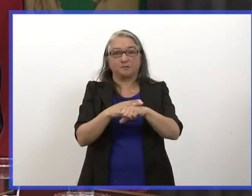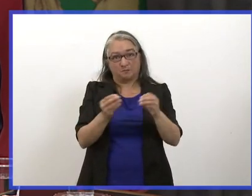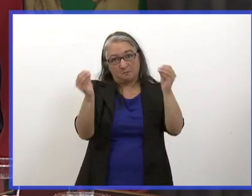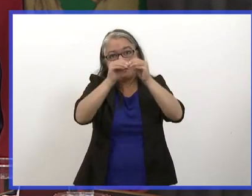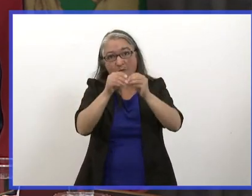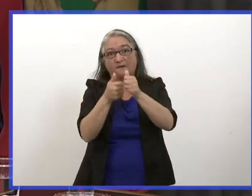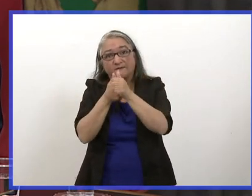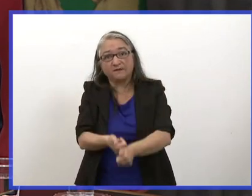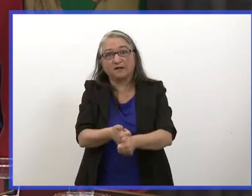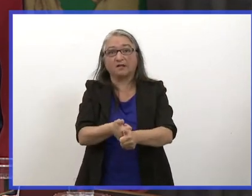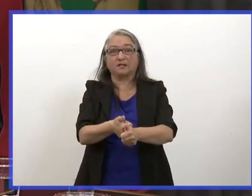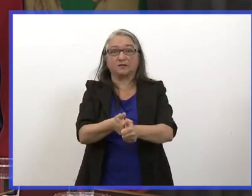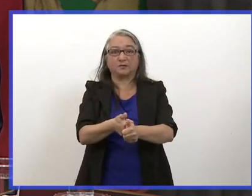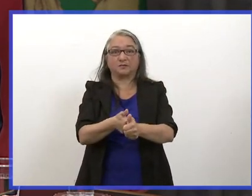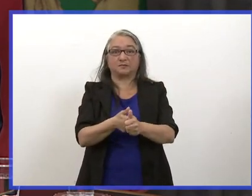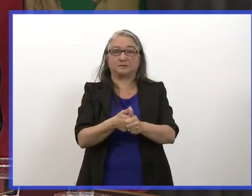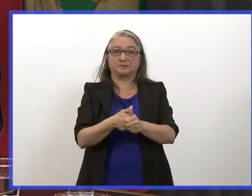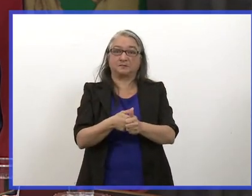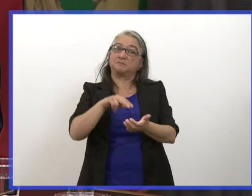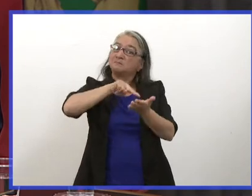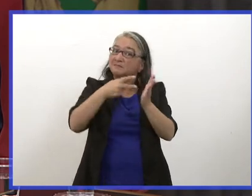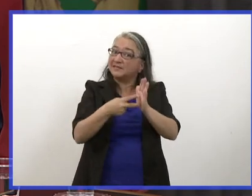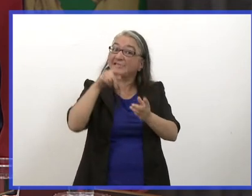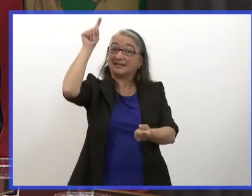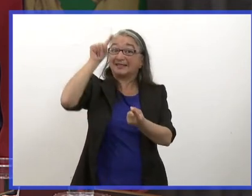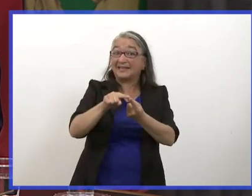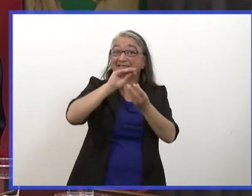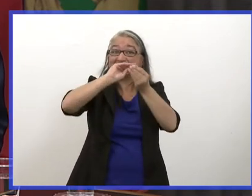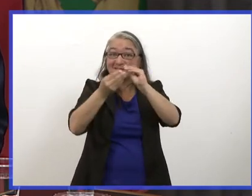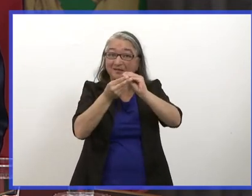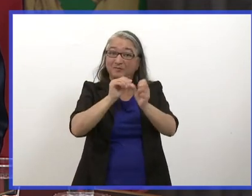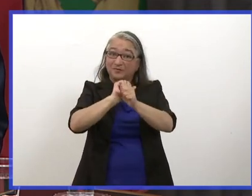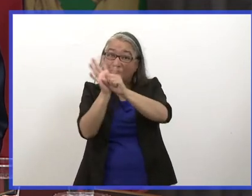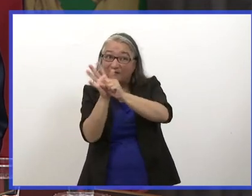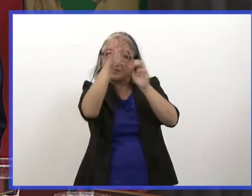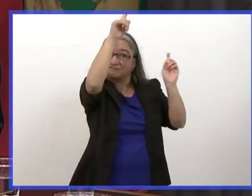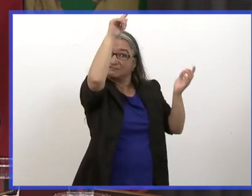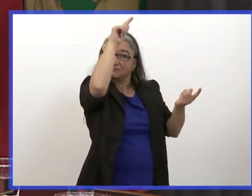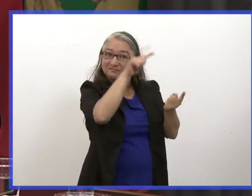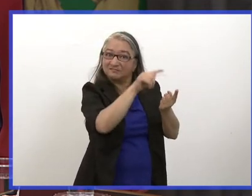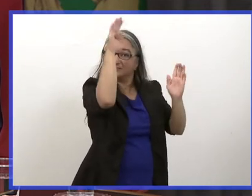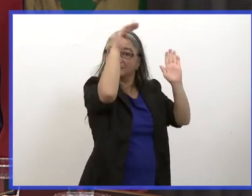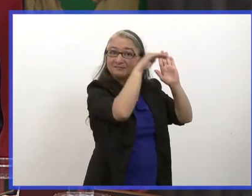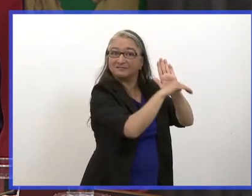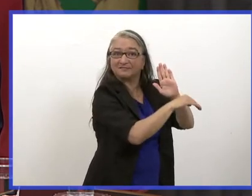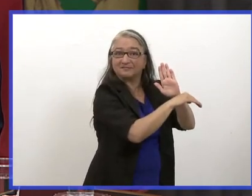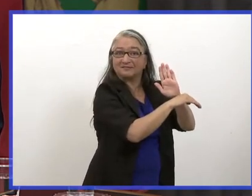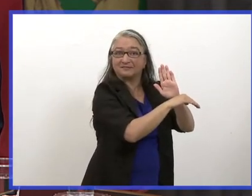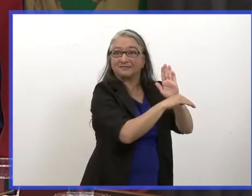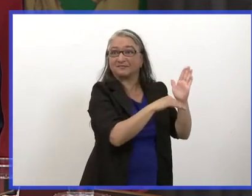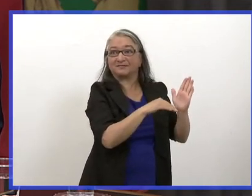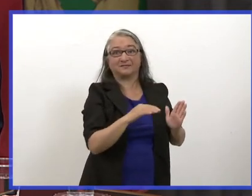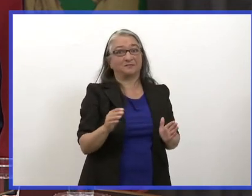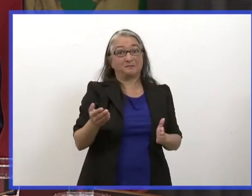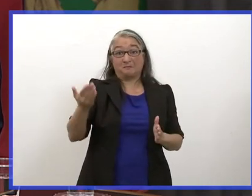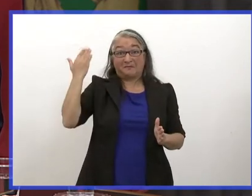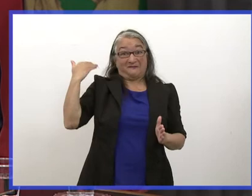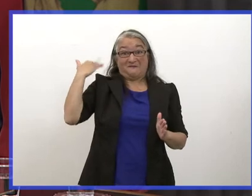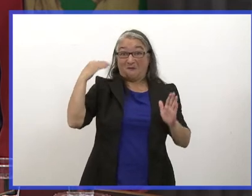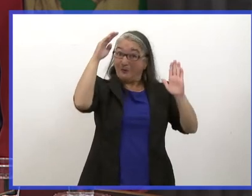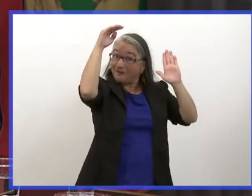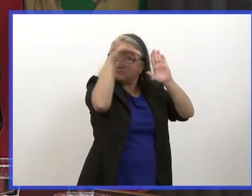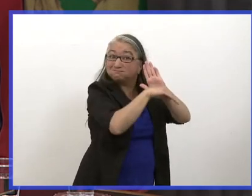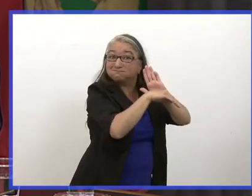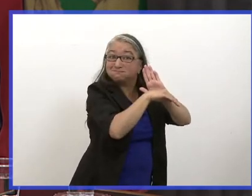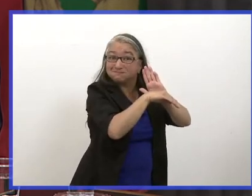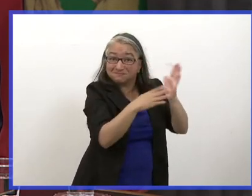COVID, and the faster we get our lives back. We've done it before, we can do it again. We'll beat this third wave